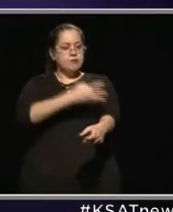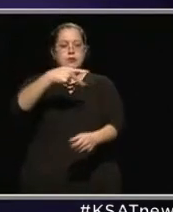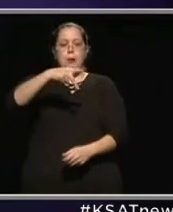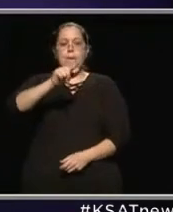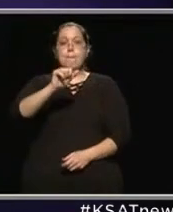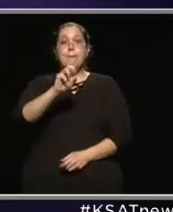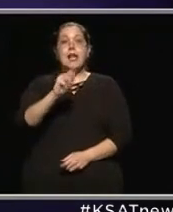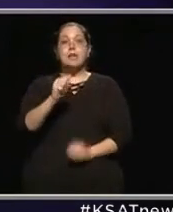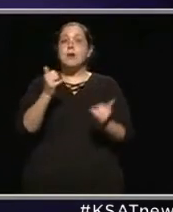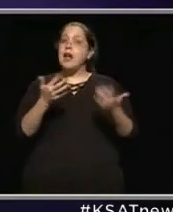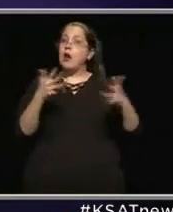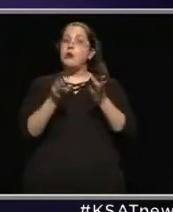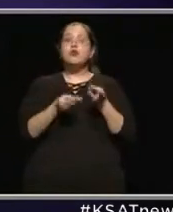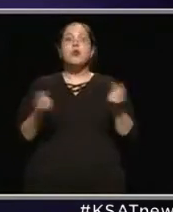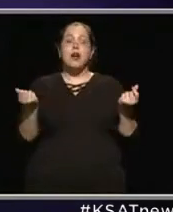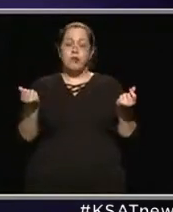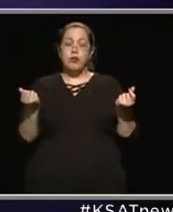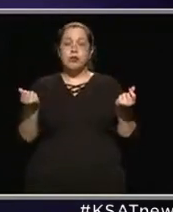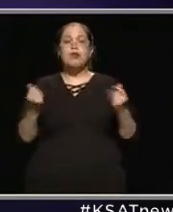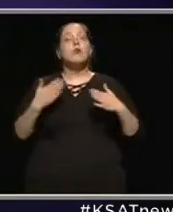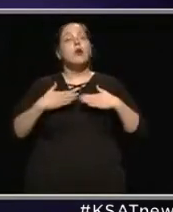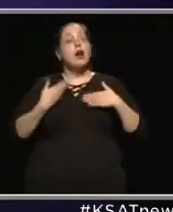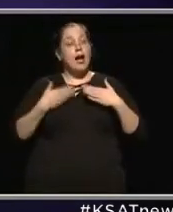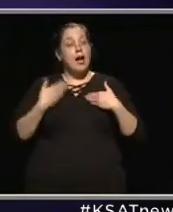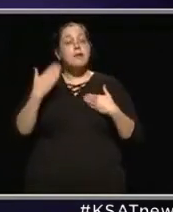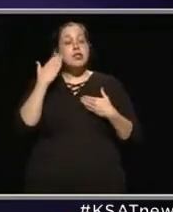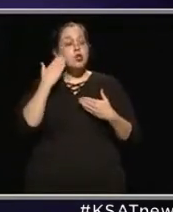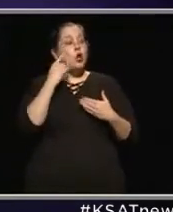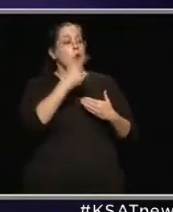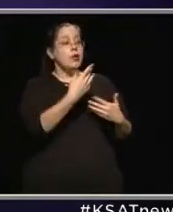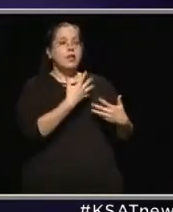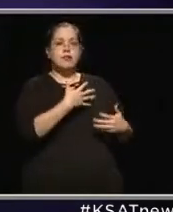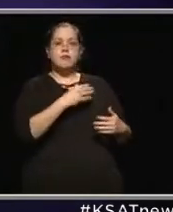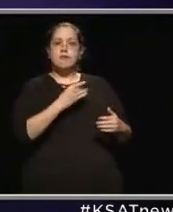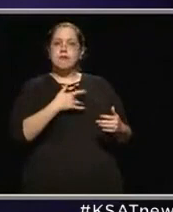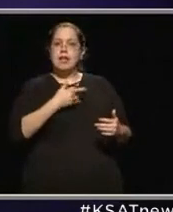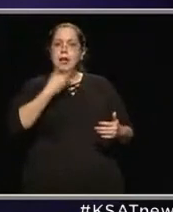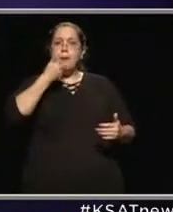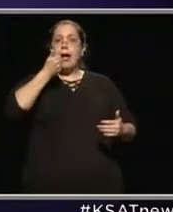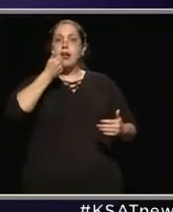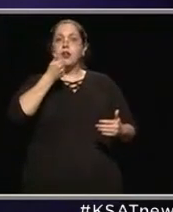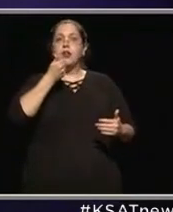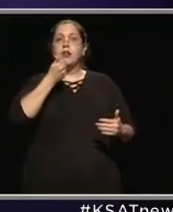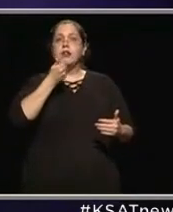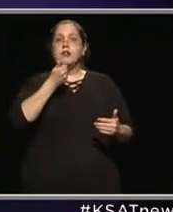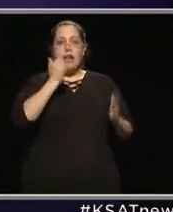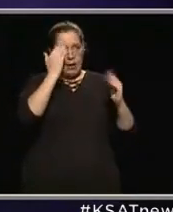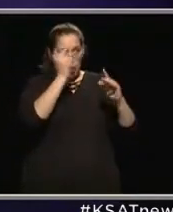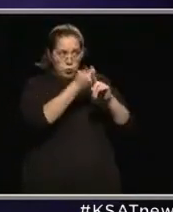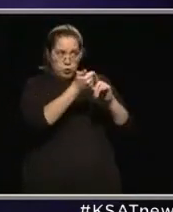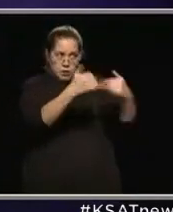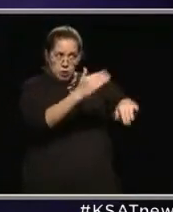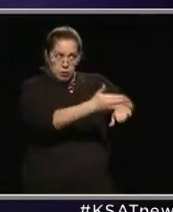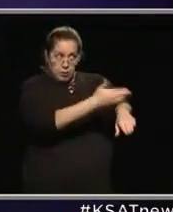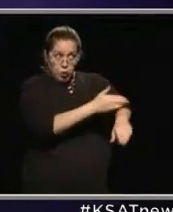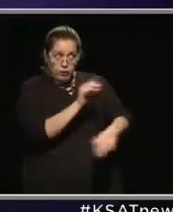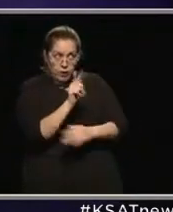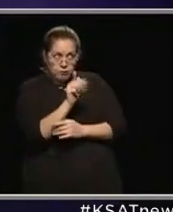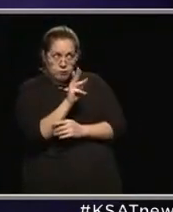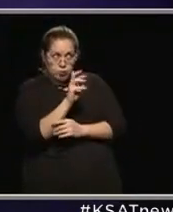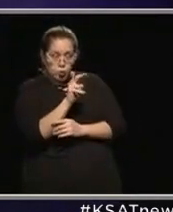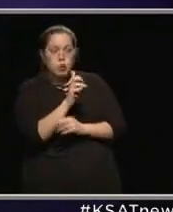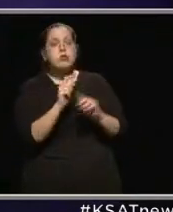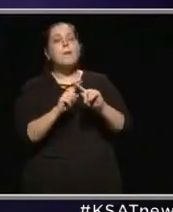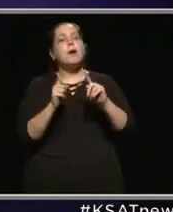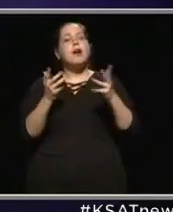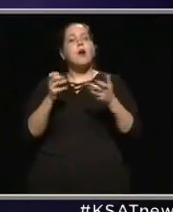now has recovered. And I'm glad to know that he is, and hope you're doing much better, Lawrence. But I want to make a mention